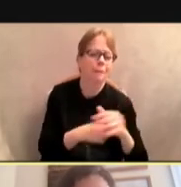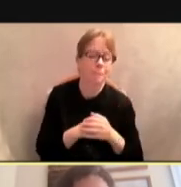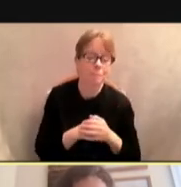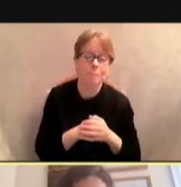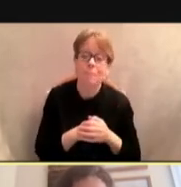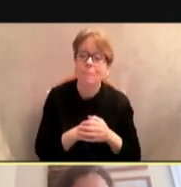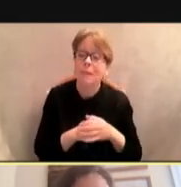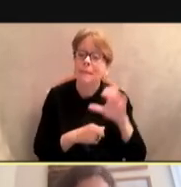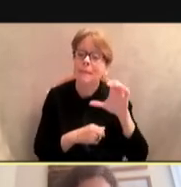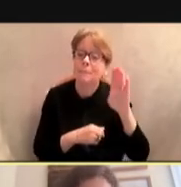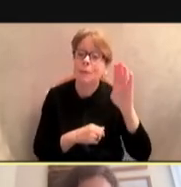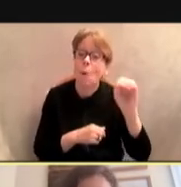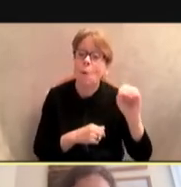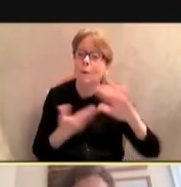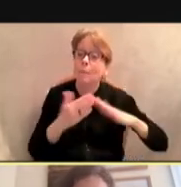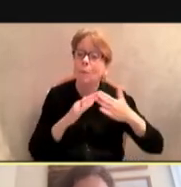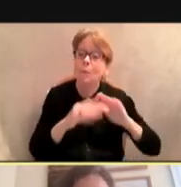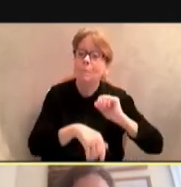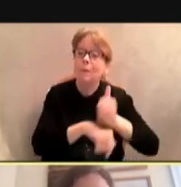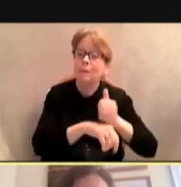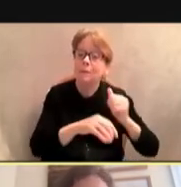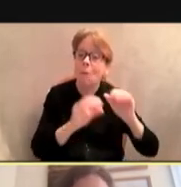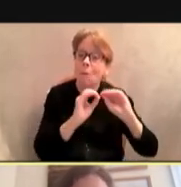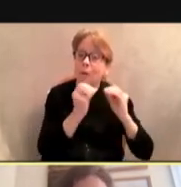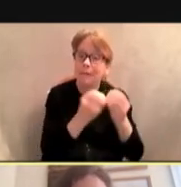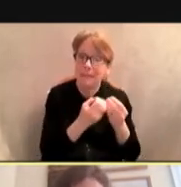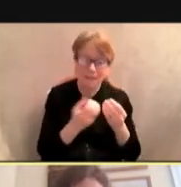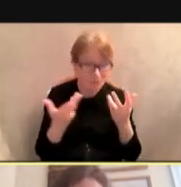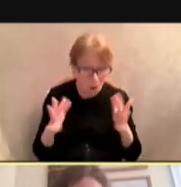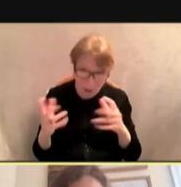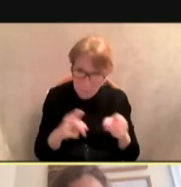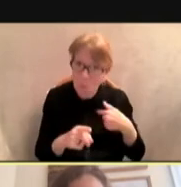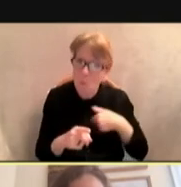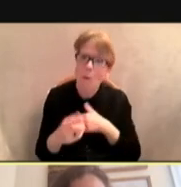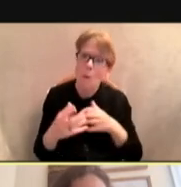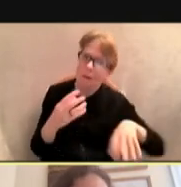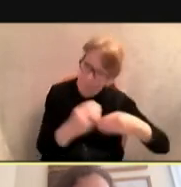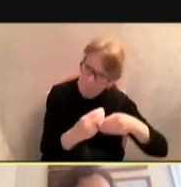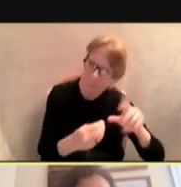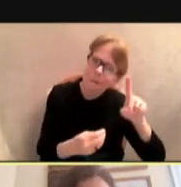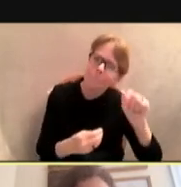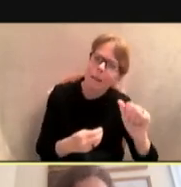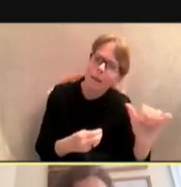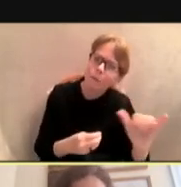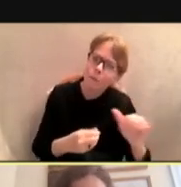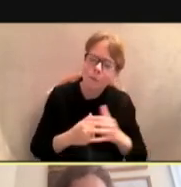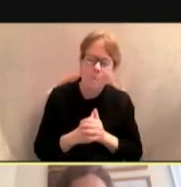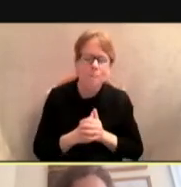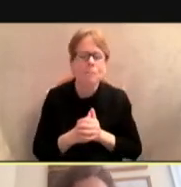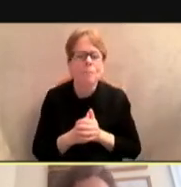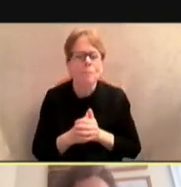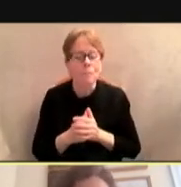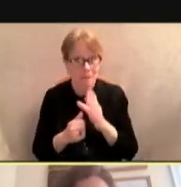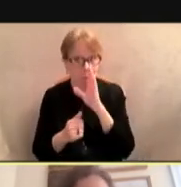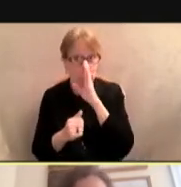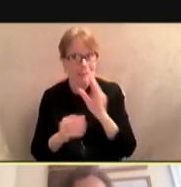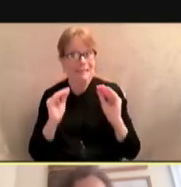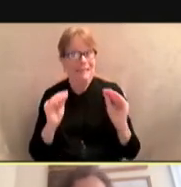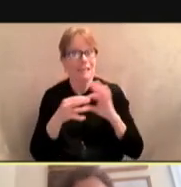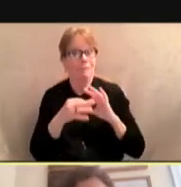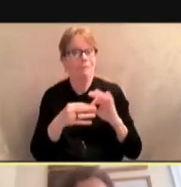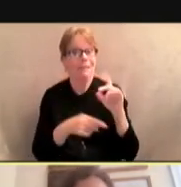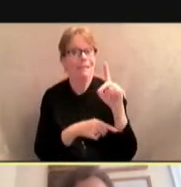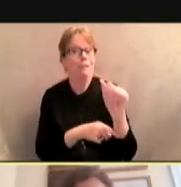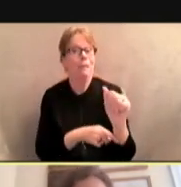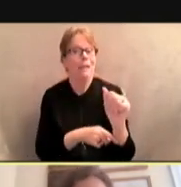visits were happening, and we made sure disability was part of those visits. And the direct teaching on disability culture